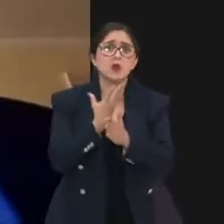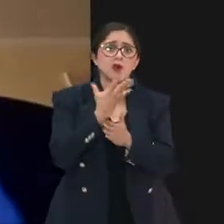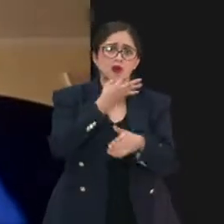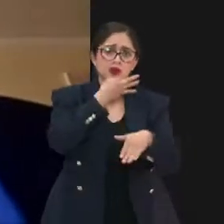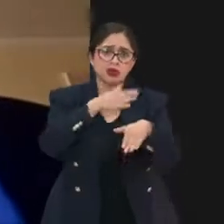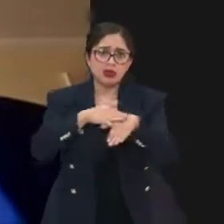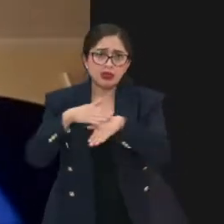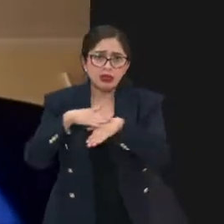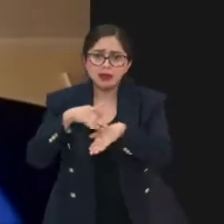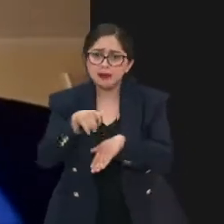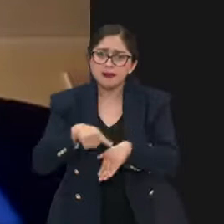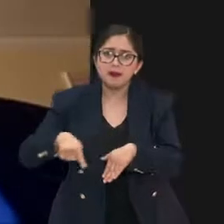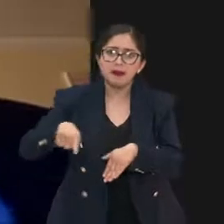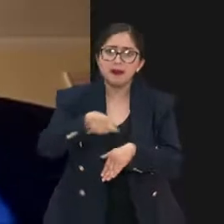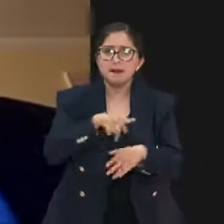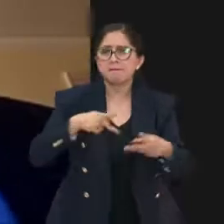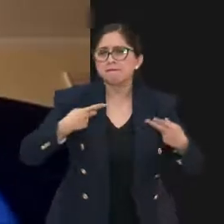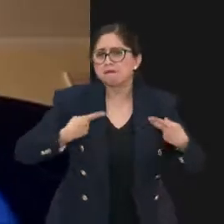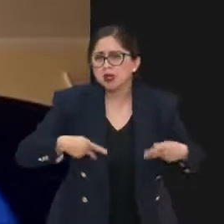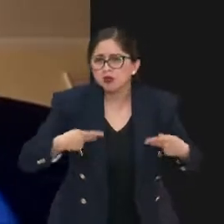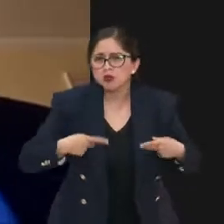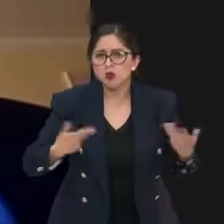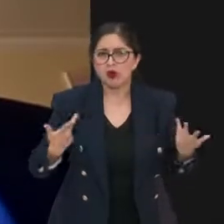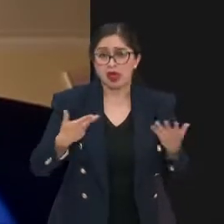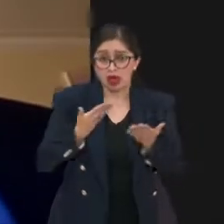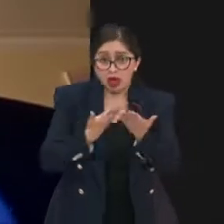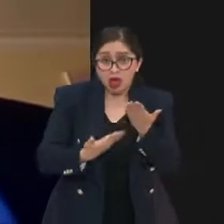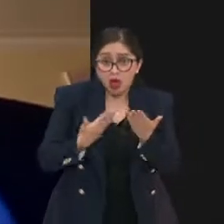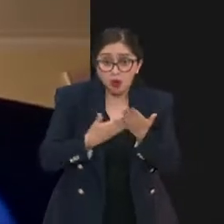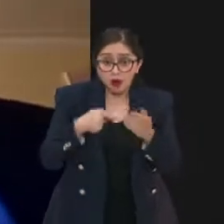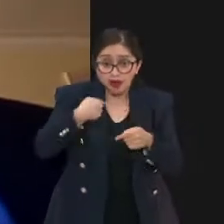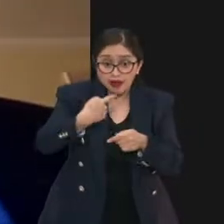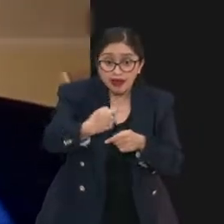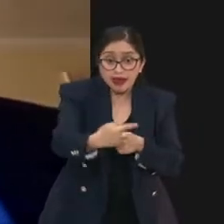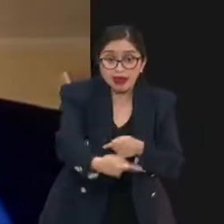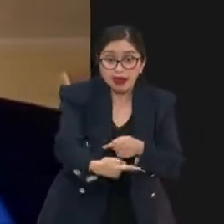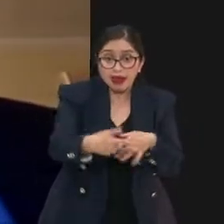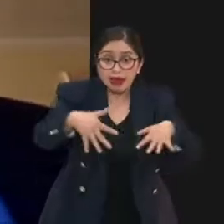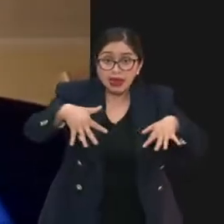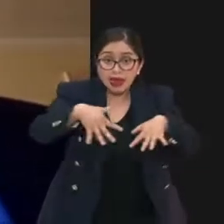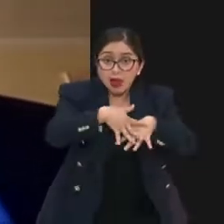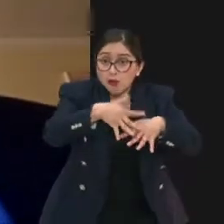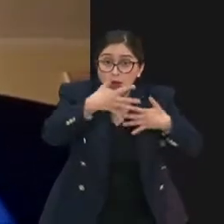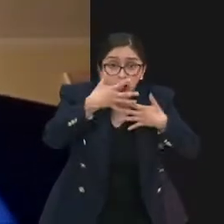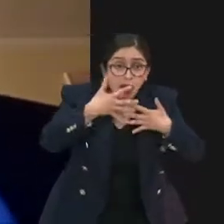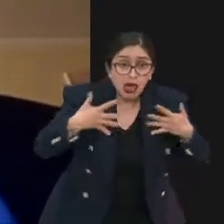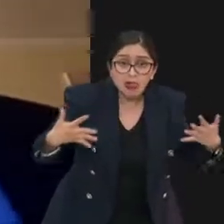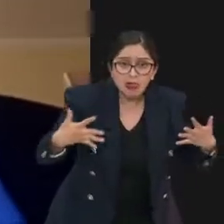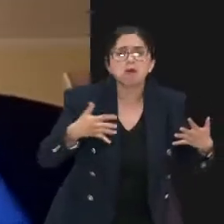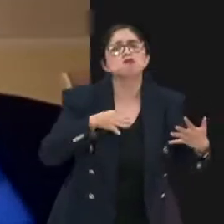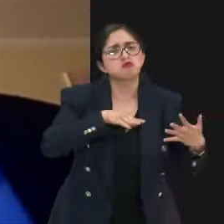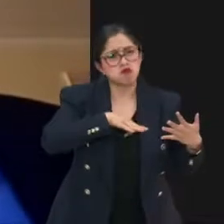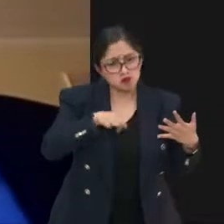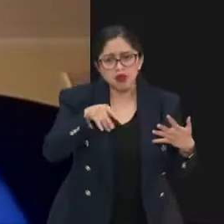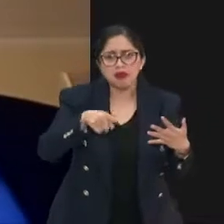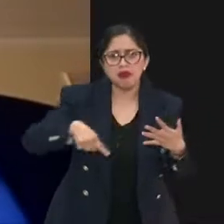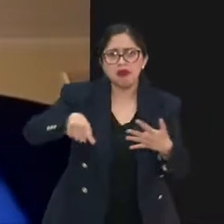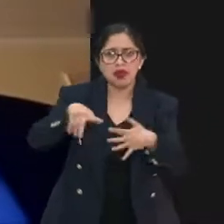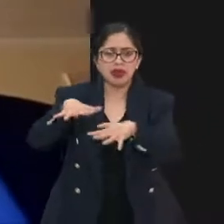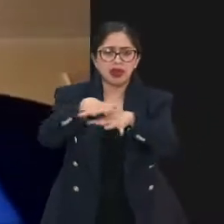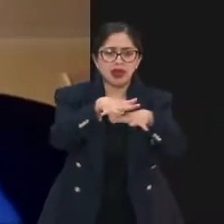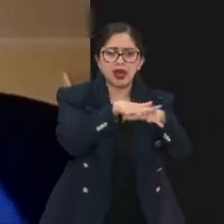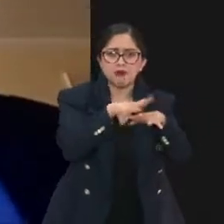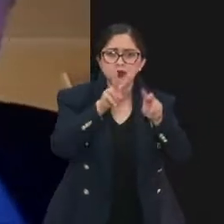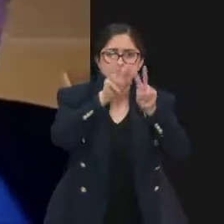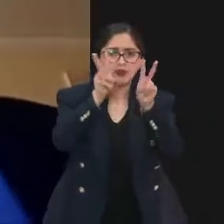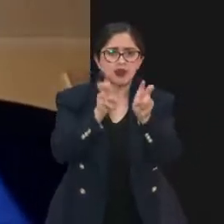to take advantage of the elections to convey messages and to tell voters that there will be a big